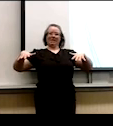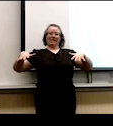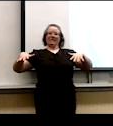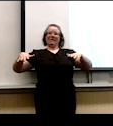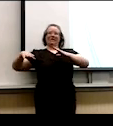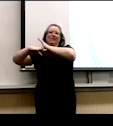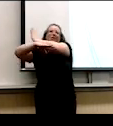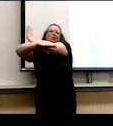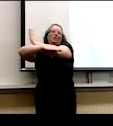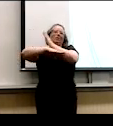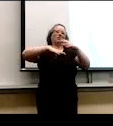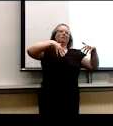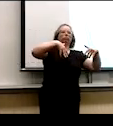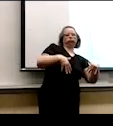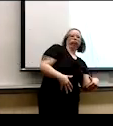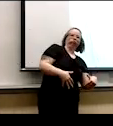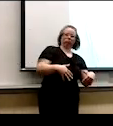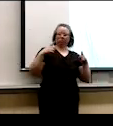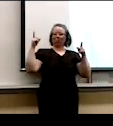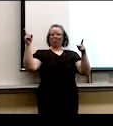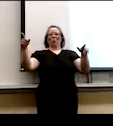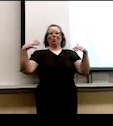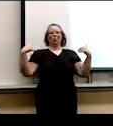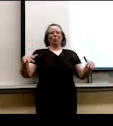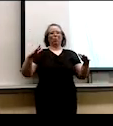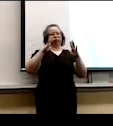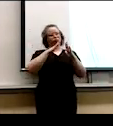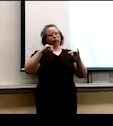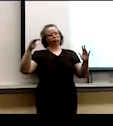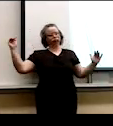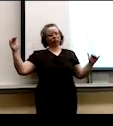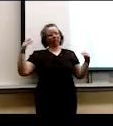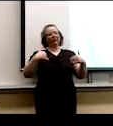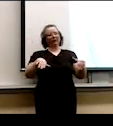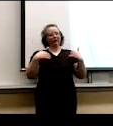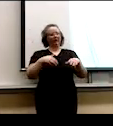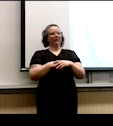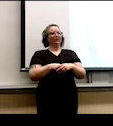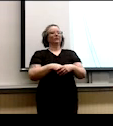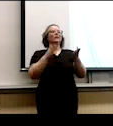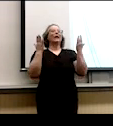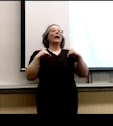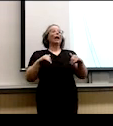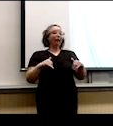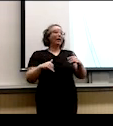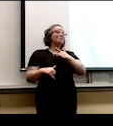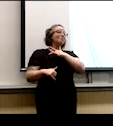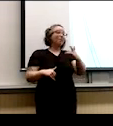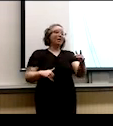symptom of obsessive compulsive traits.